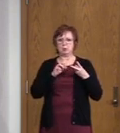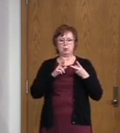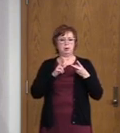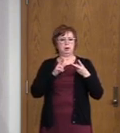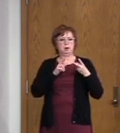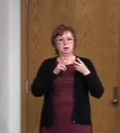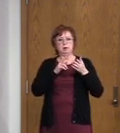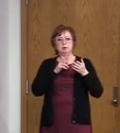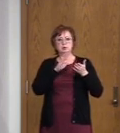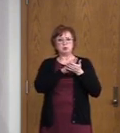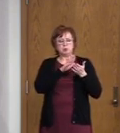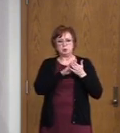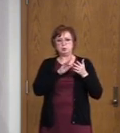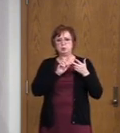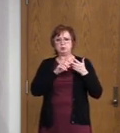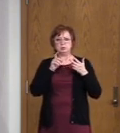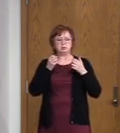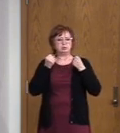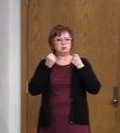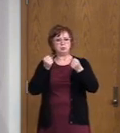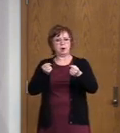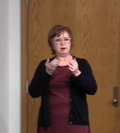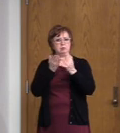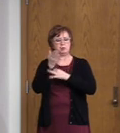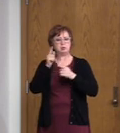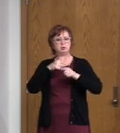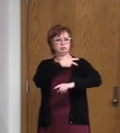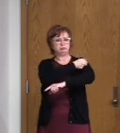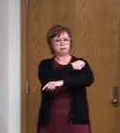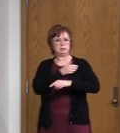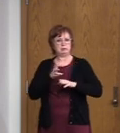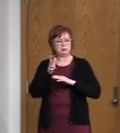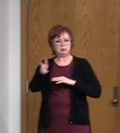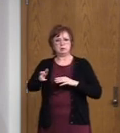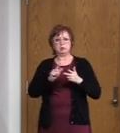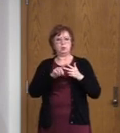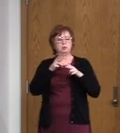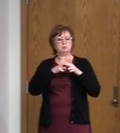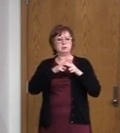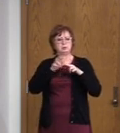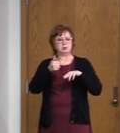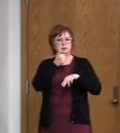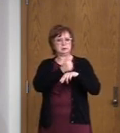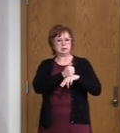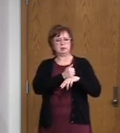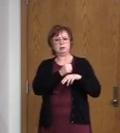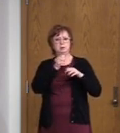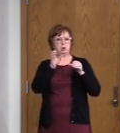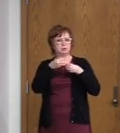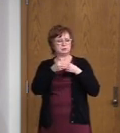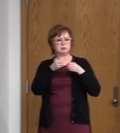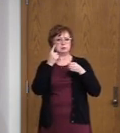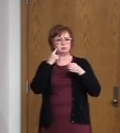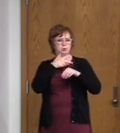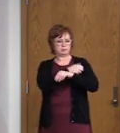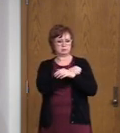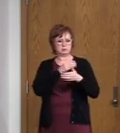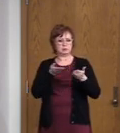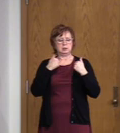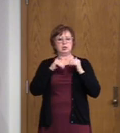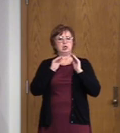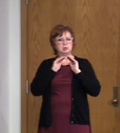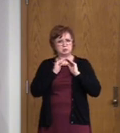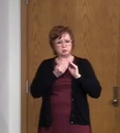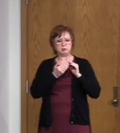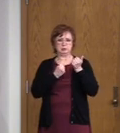clinics, drive-through, walk-up, and mobile clinics, as well as a number of community-based clinics and community support clinics